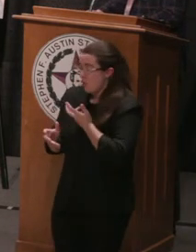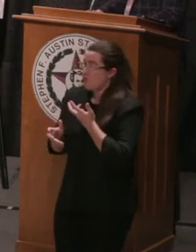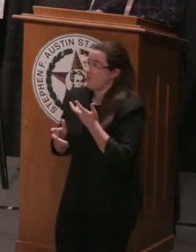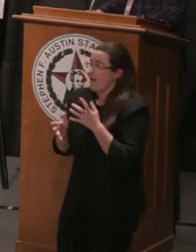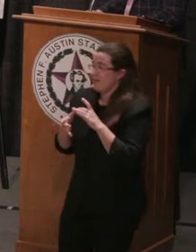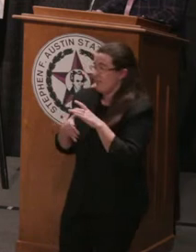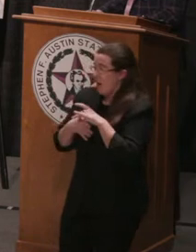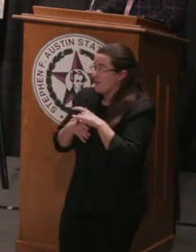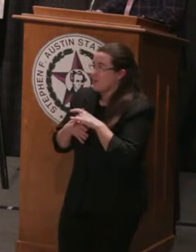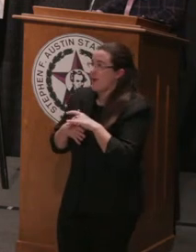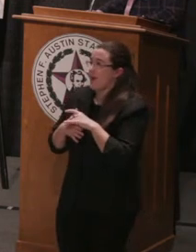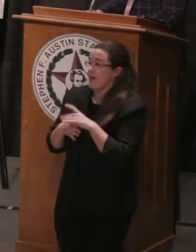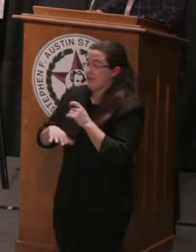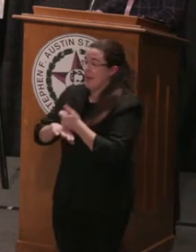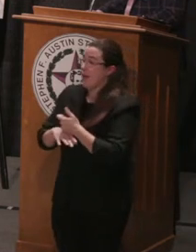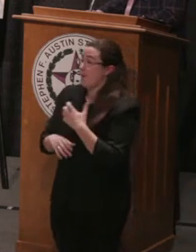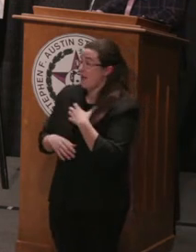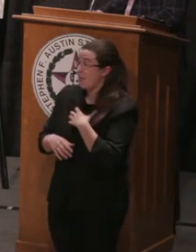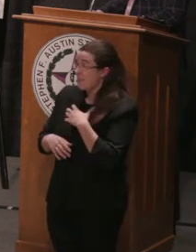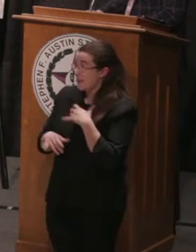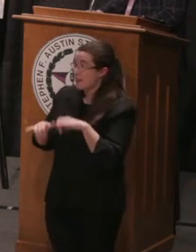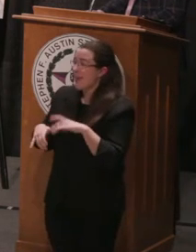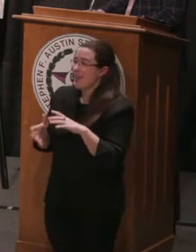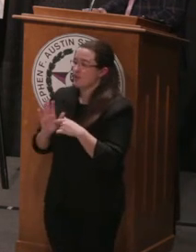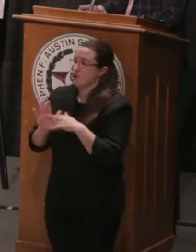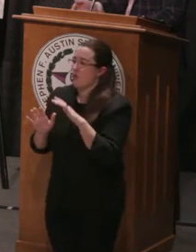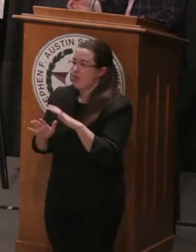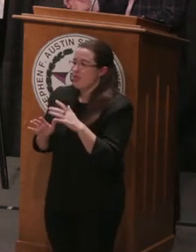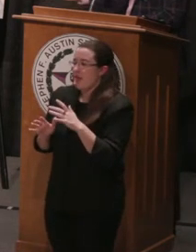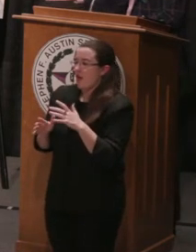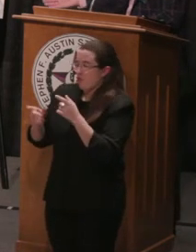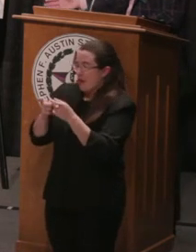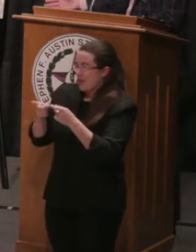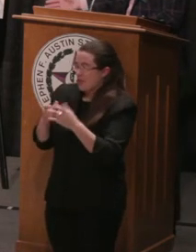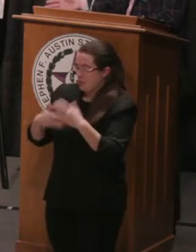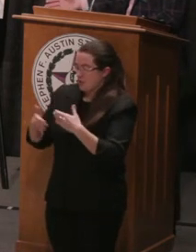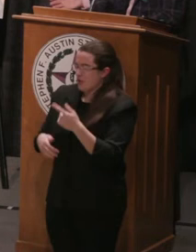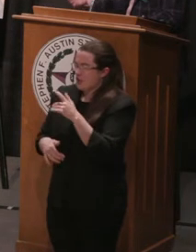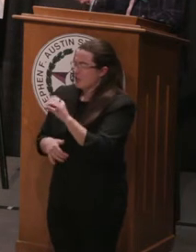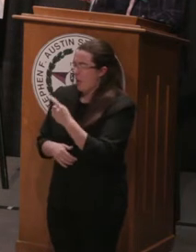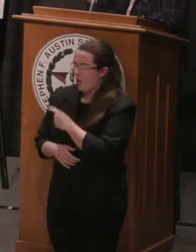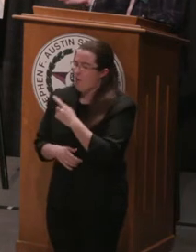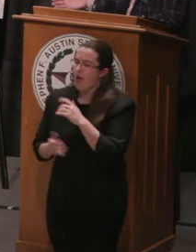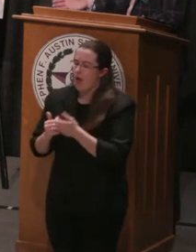system, and disclose their content regulation procedures. Gio, how do you see that affecting